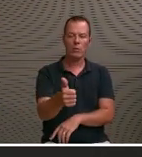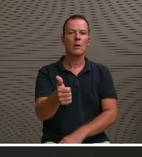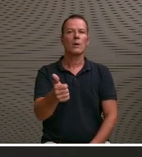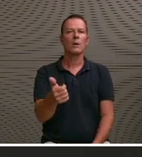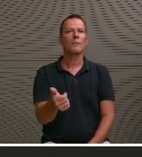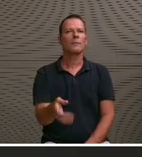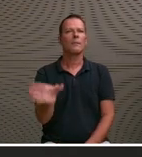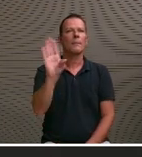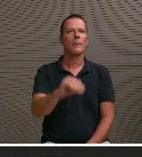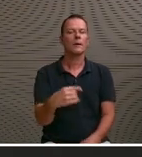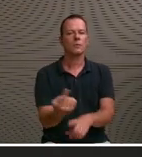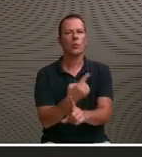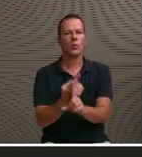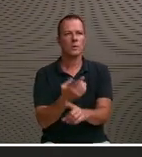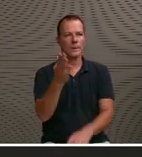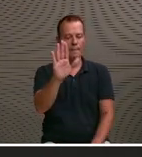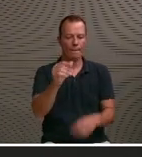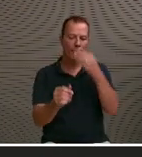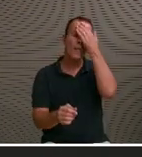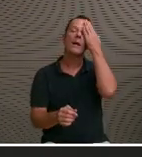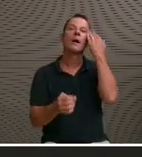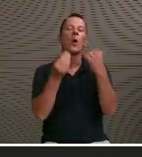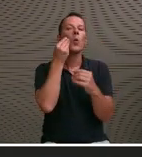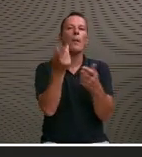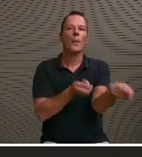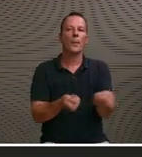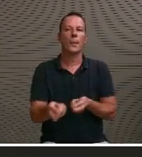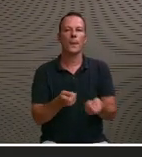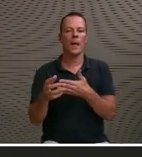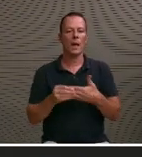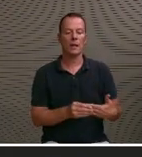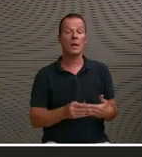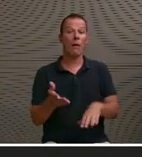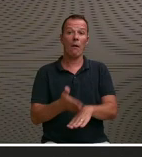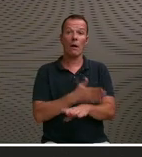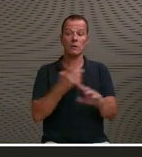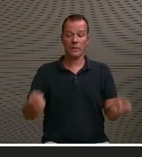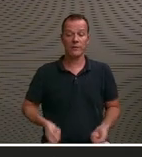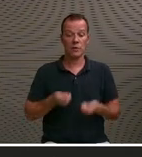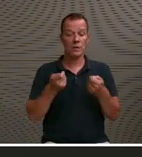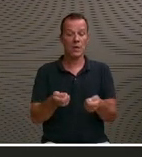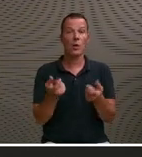design unassailable cost leadership by working out before you invest what the minimum compressible cost of your product